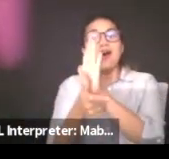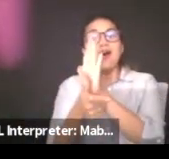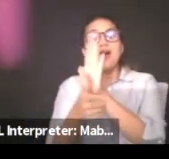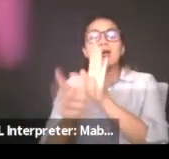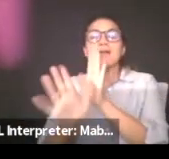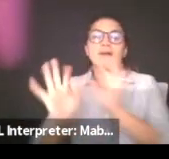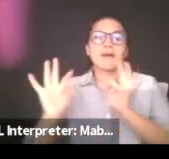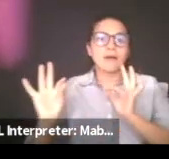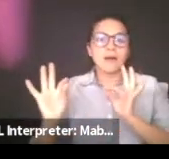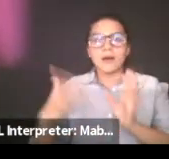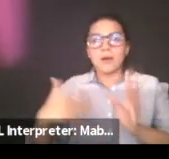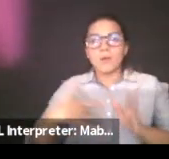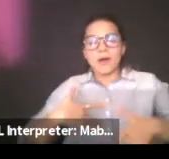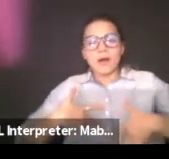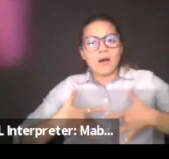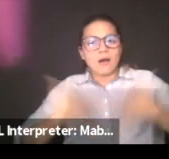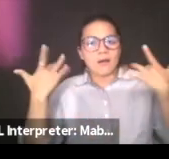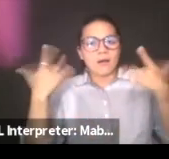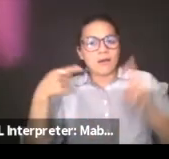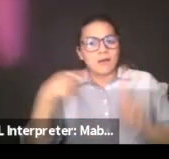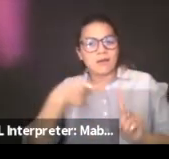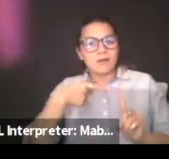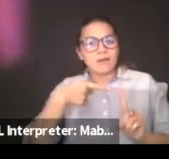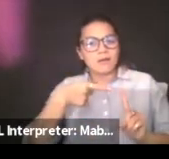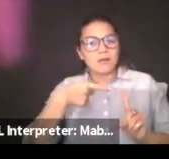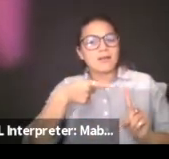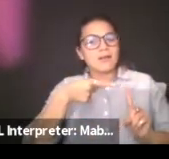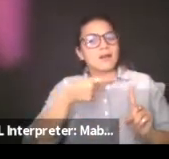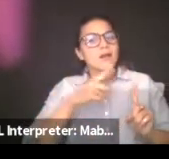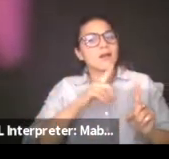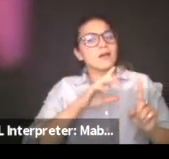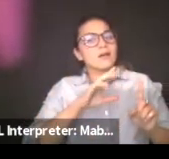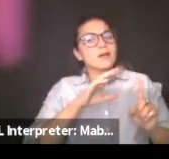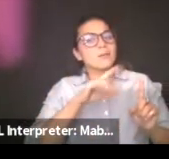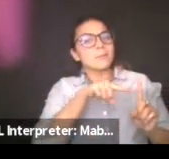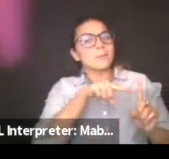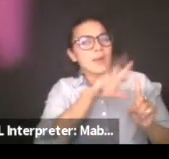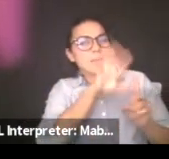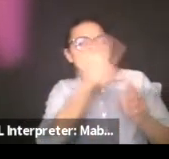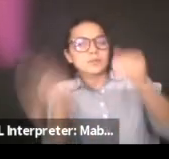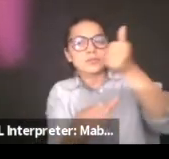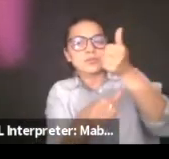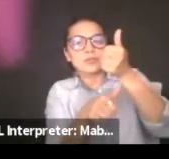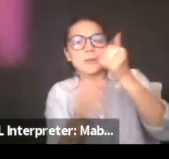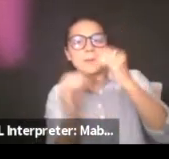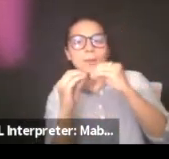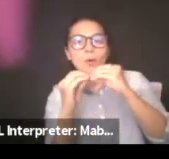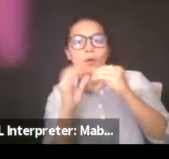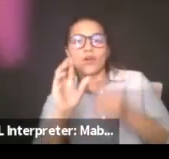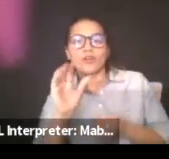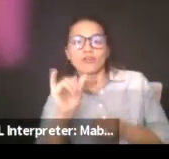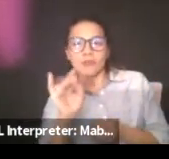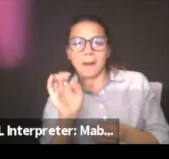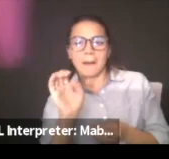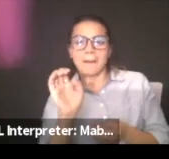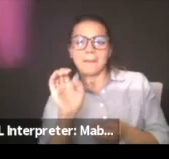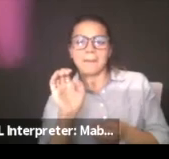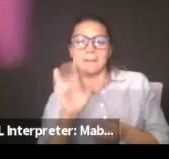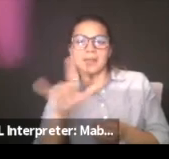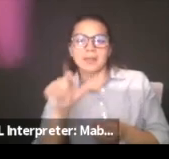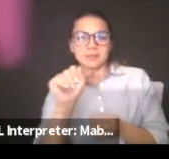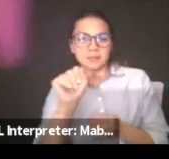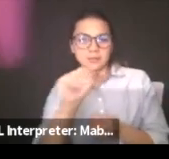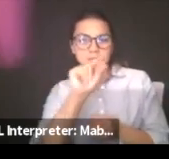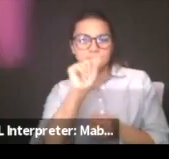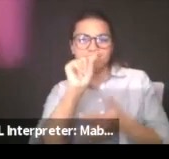violence, but VAWA was actually rolled into a larger suite of crime bills called the Violent Crime Control and Law Enforcement Act, which is